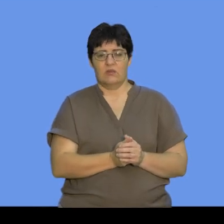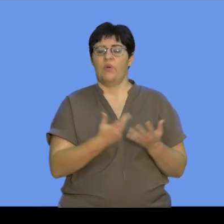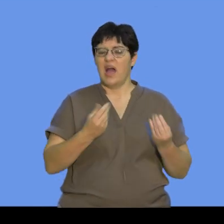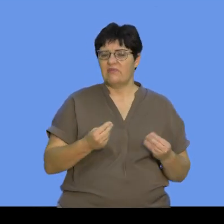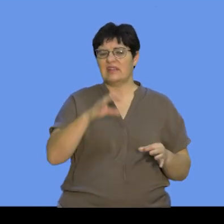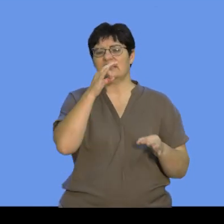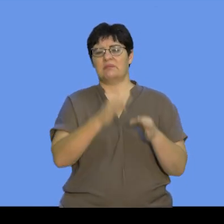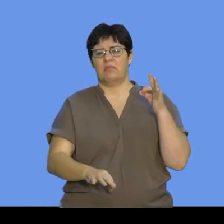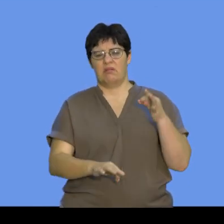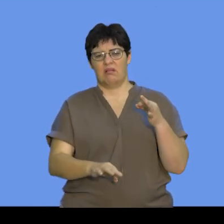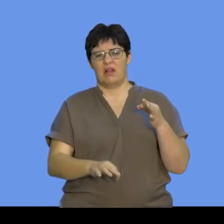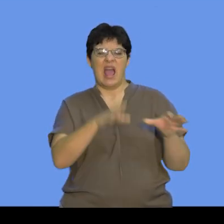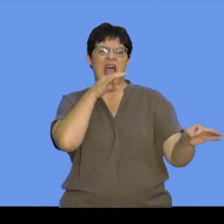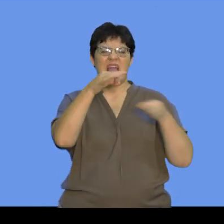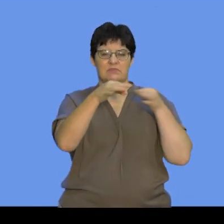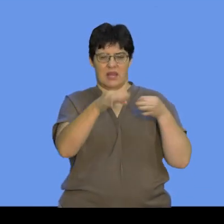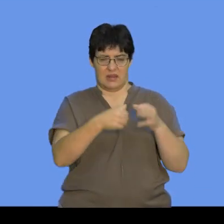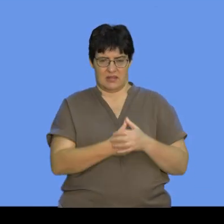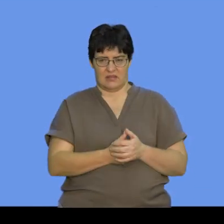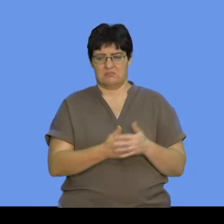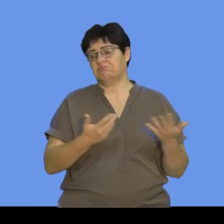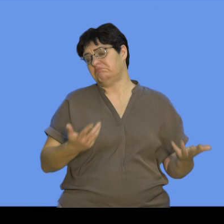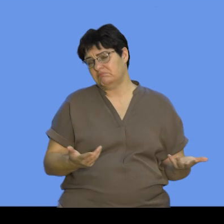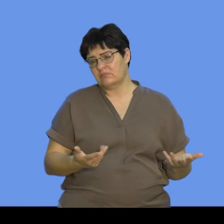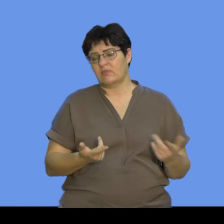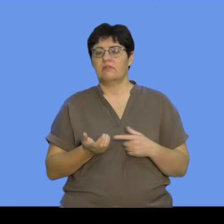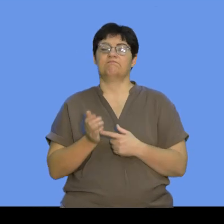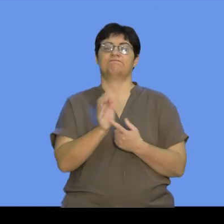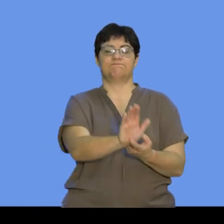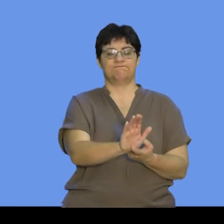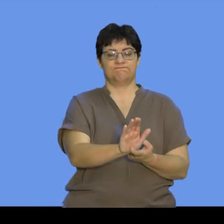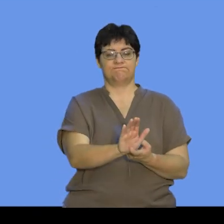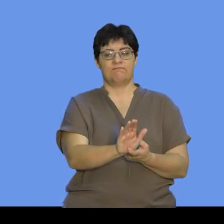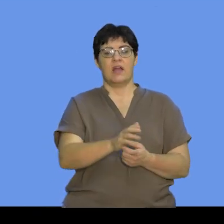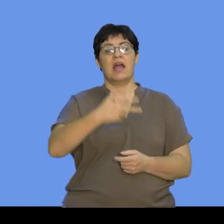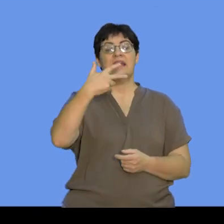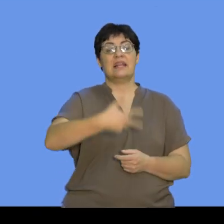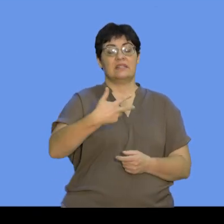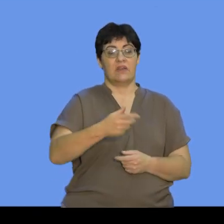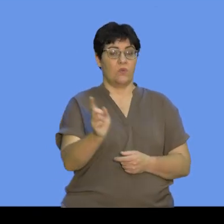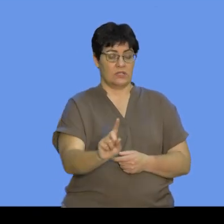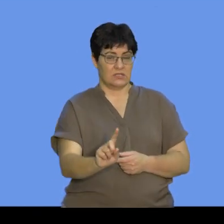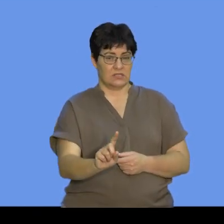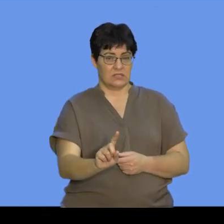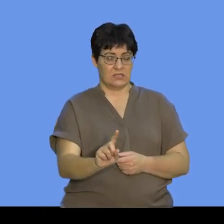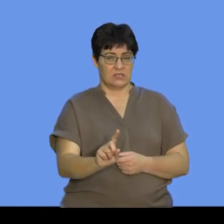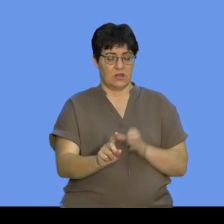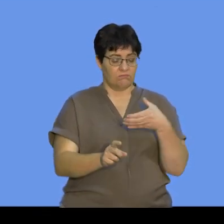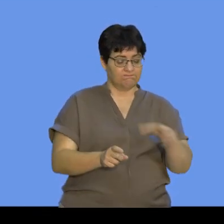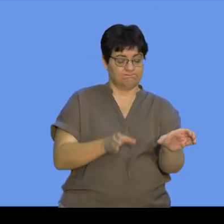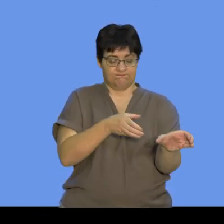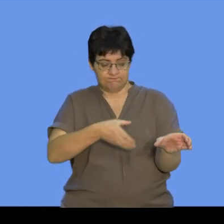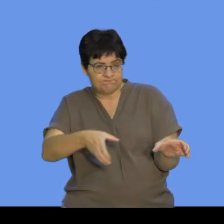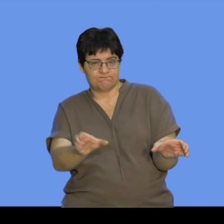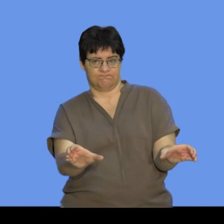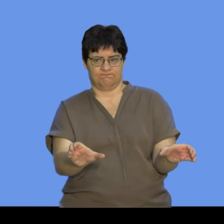terms and say, okay, if we have a given type of matter, we can classify it into two broad categories. Now,